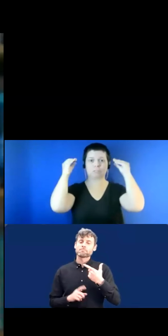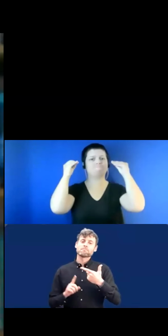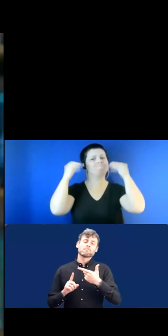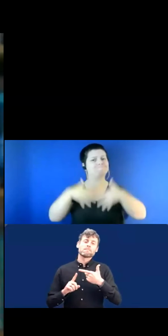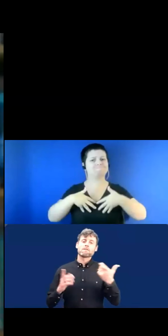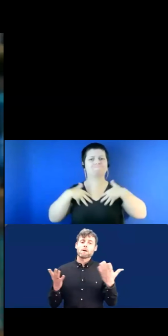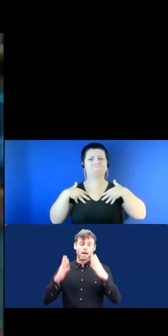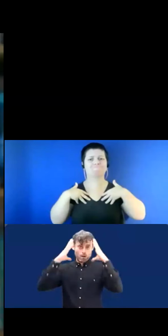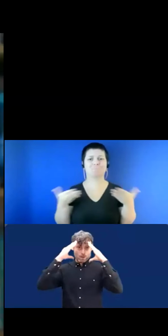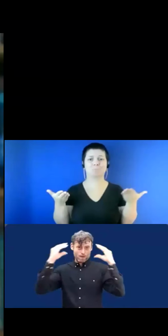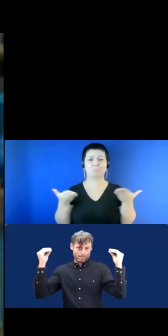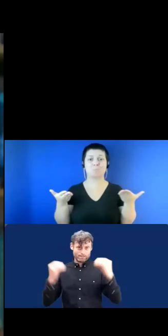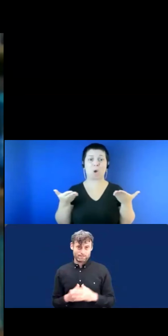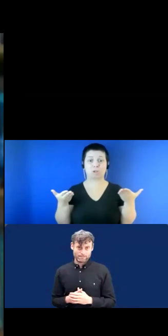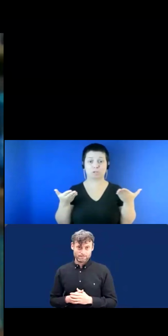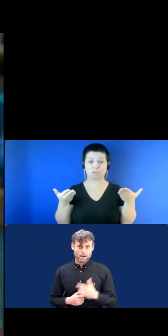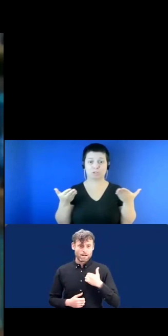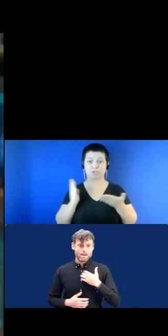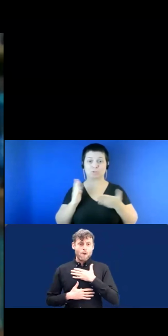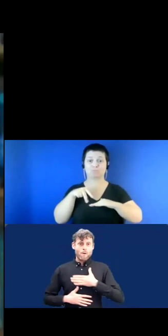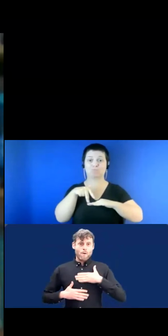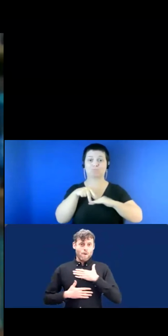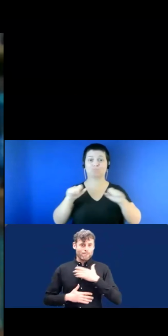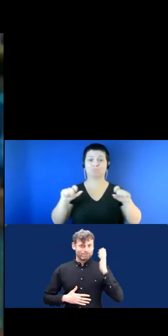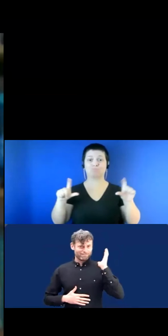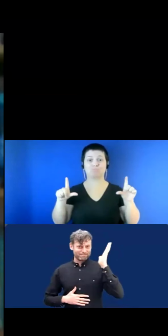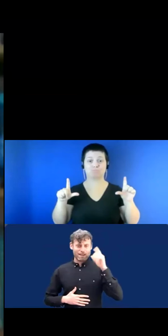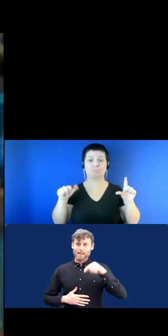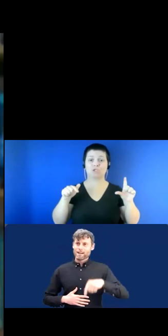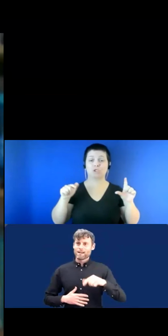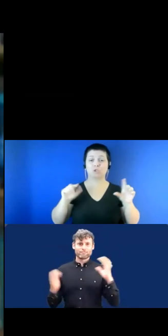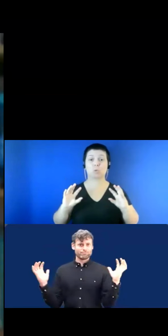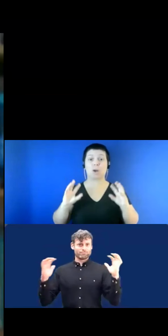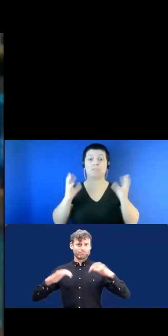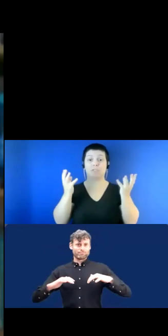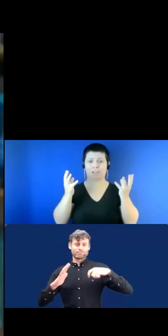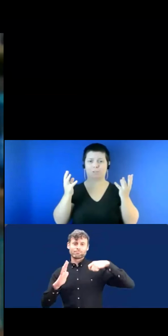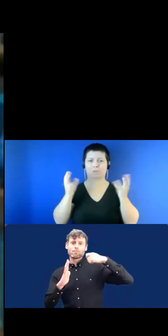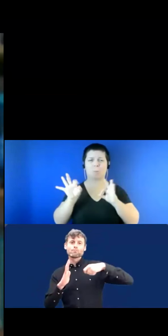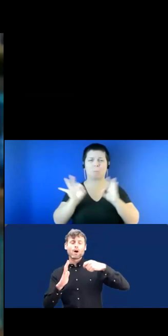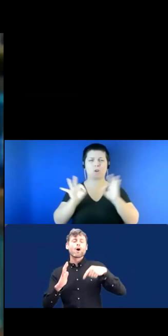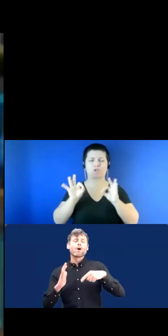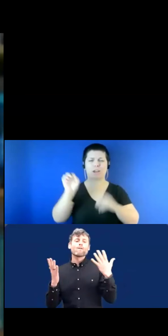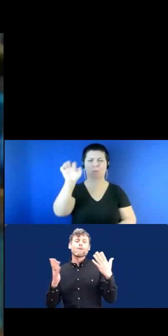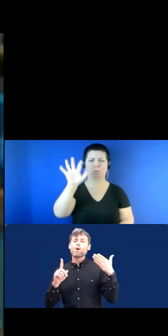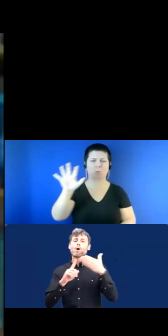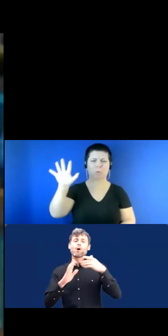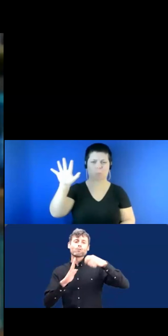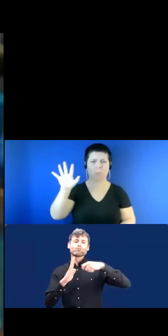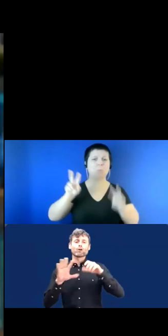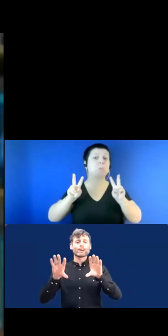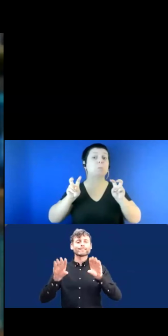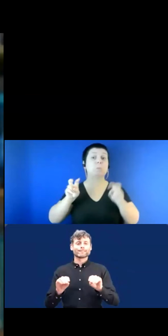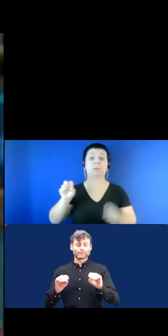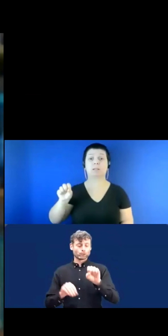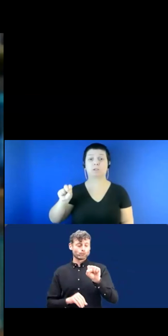speak here at this final event of the European project SUITCEYES. I thank